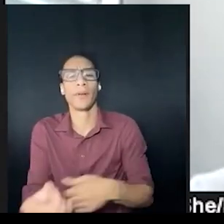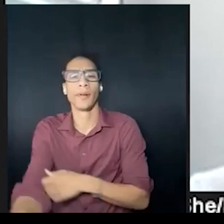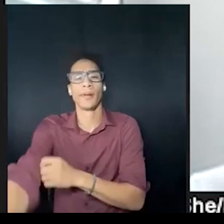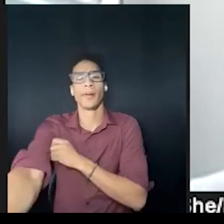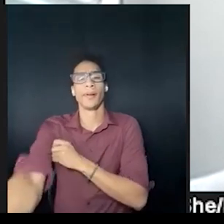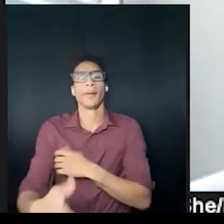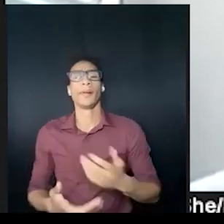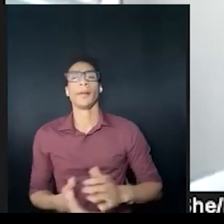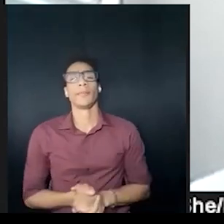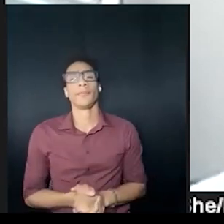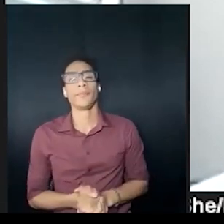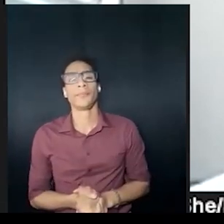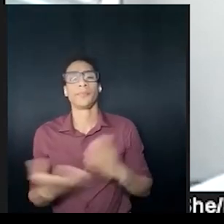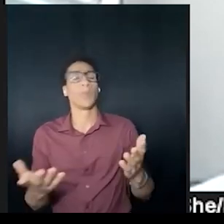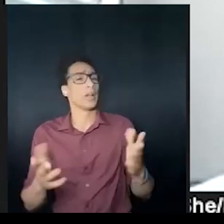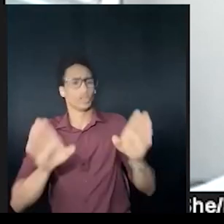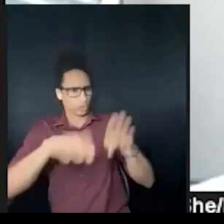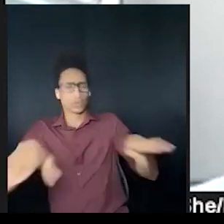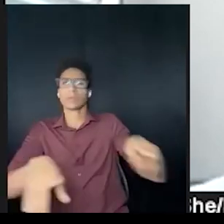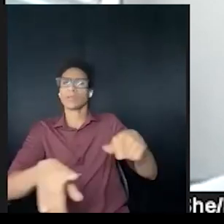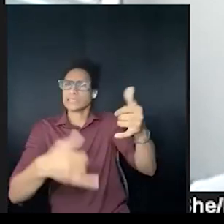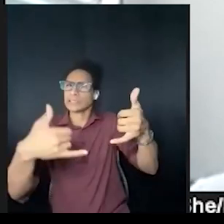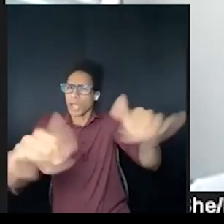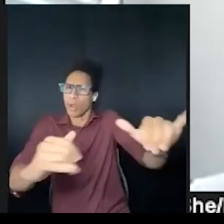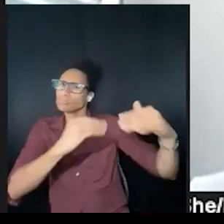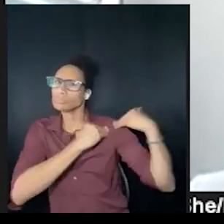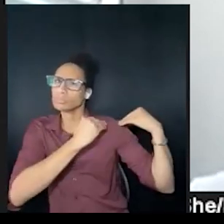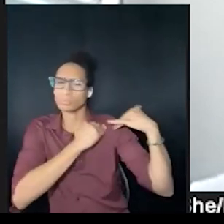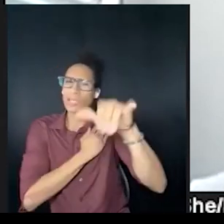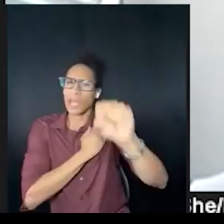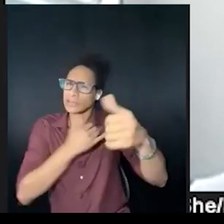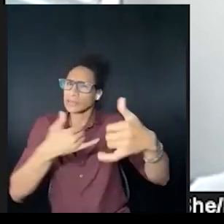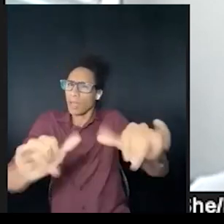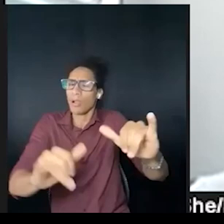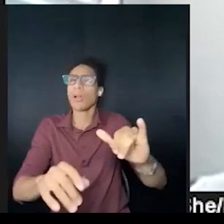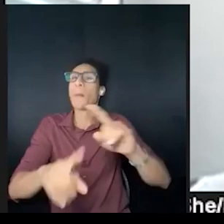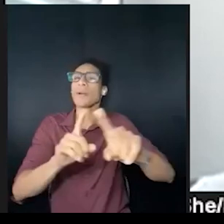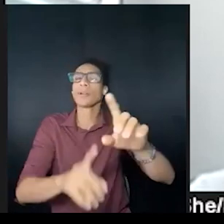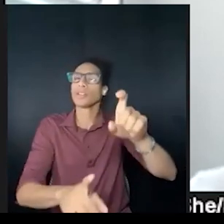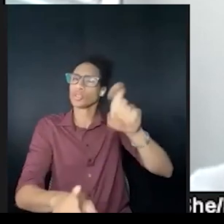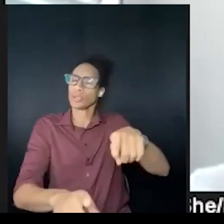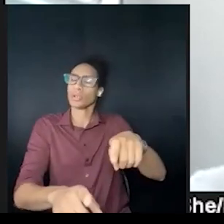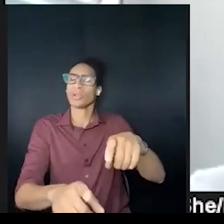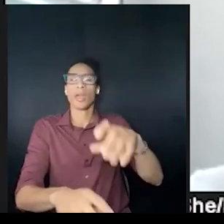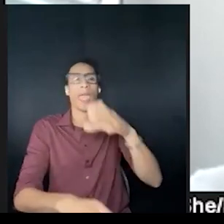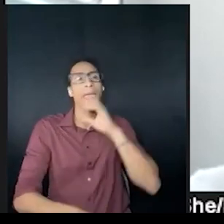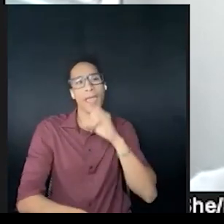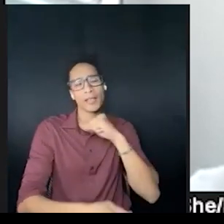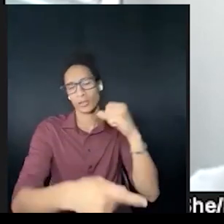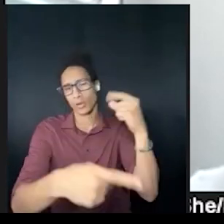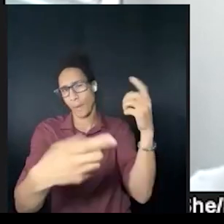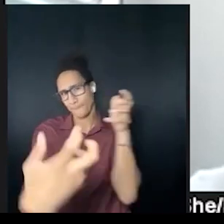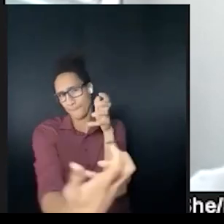And children still have to be held accountable. But it needs to in an age appropriate manner, because